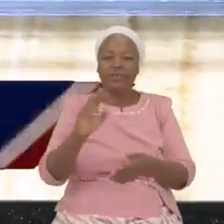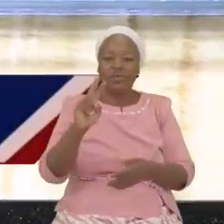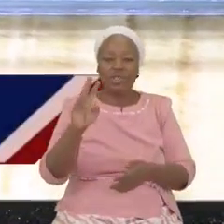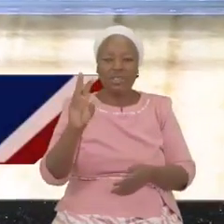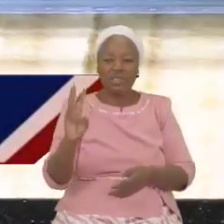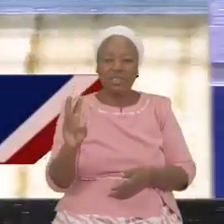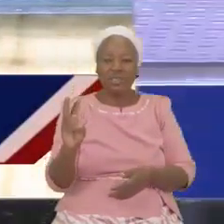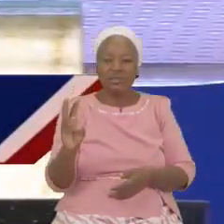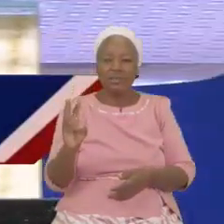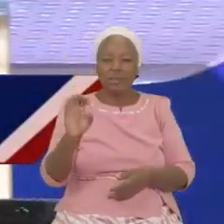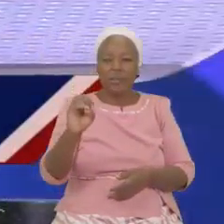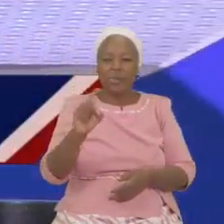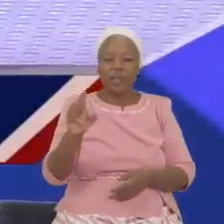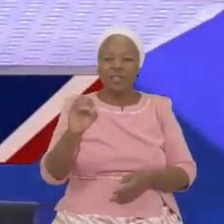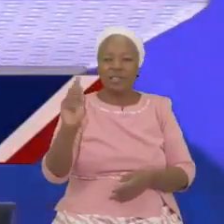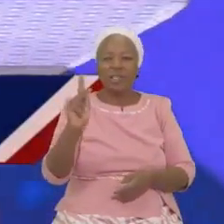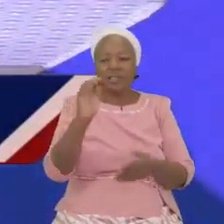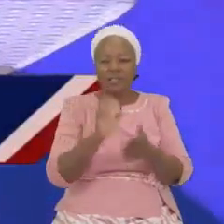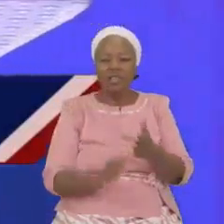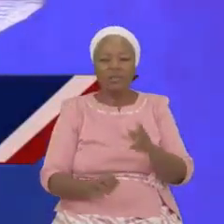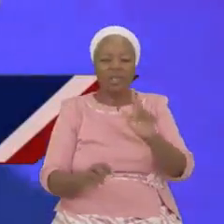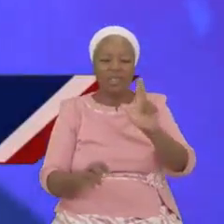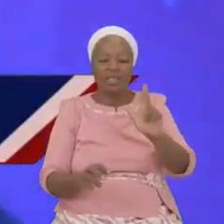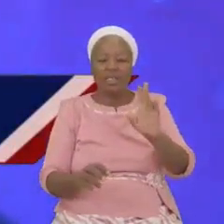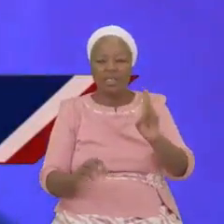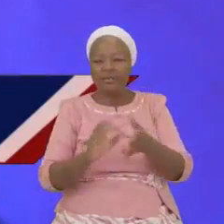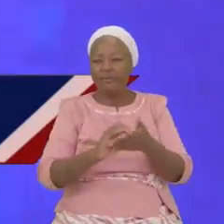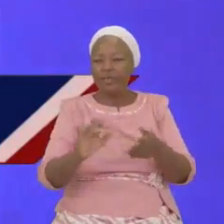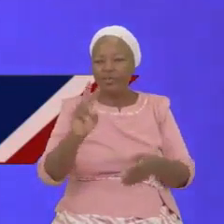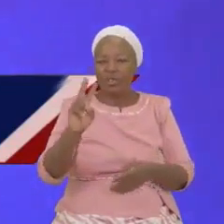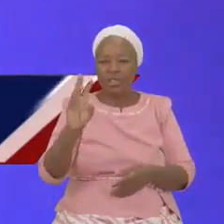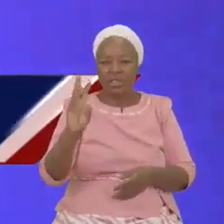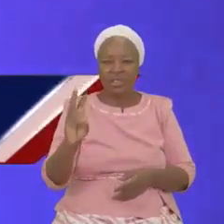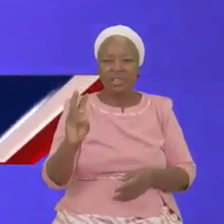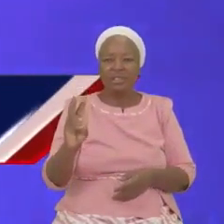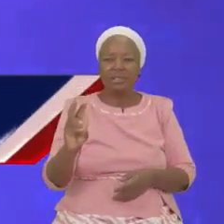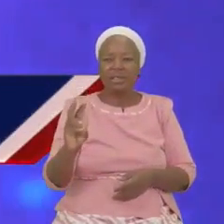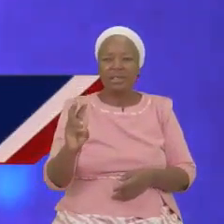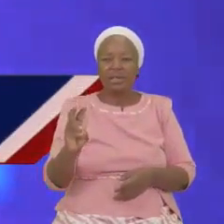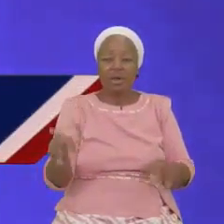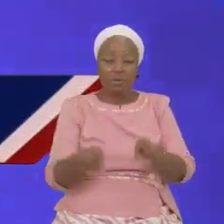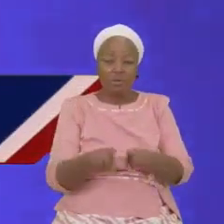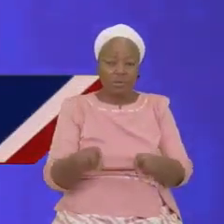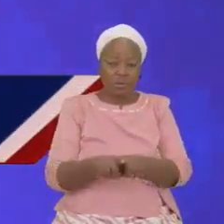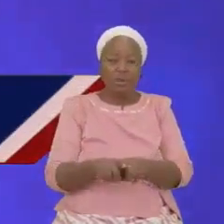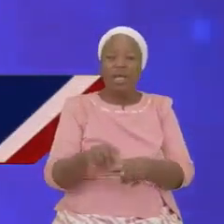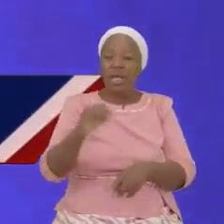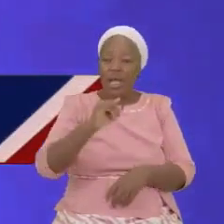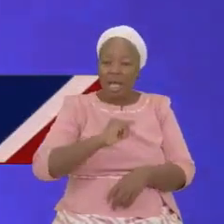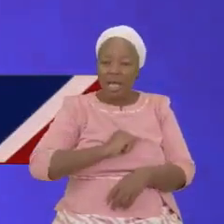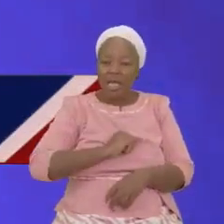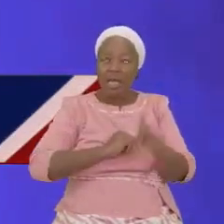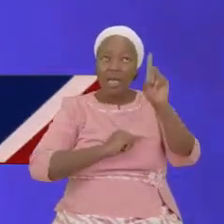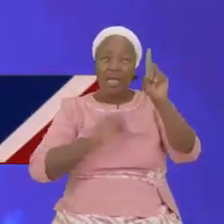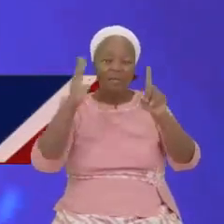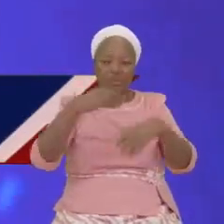26. Ezekiel 37, verse 26. Moreover, I will make